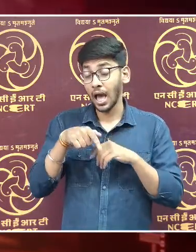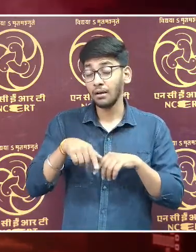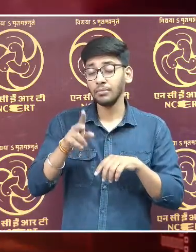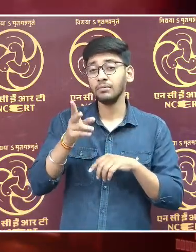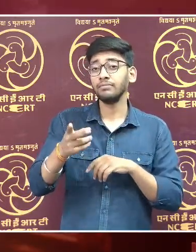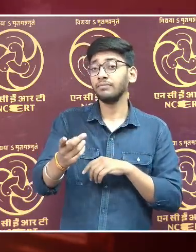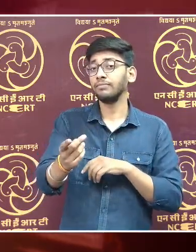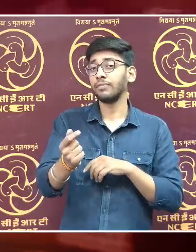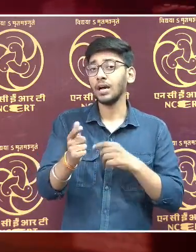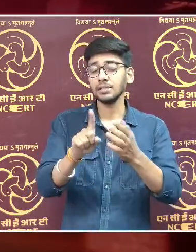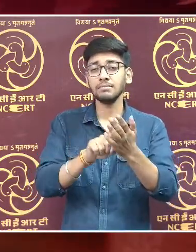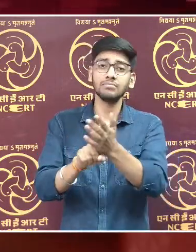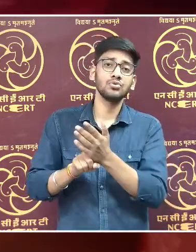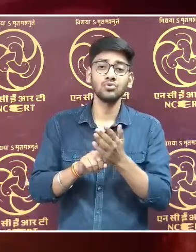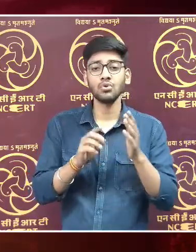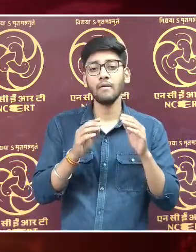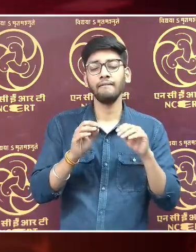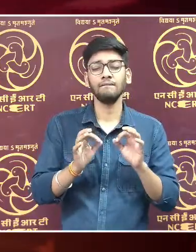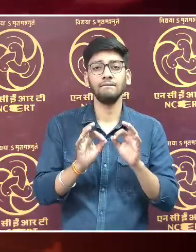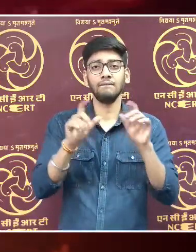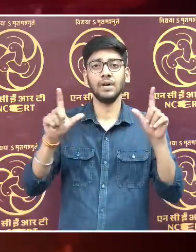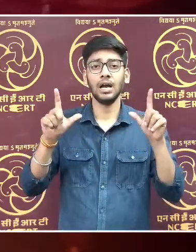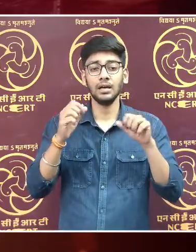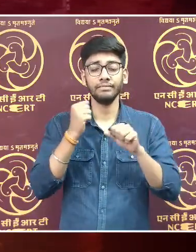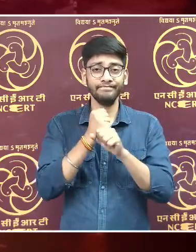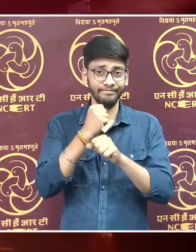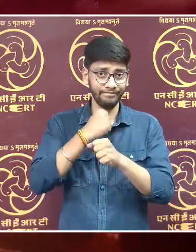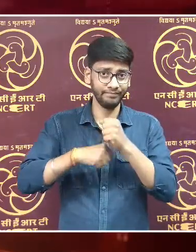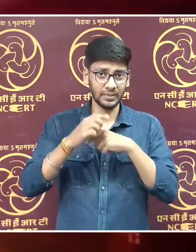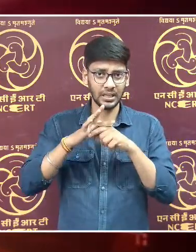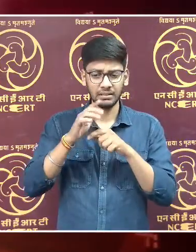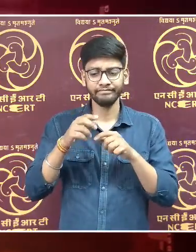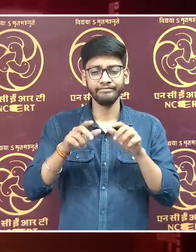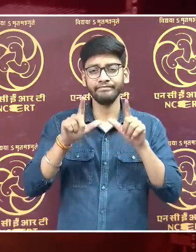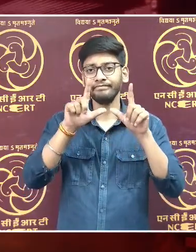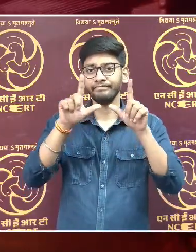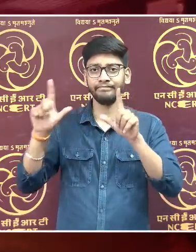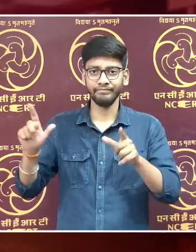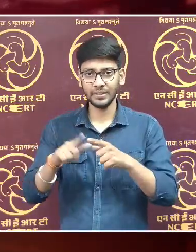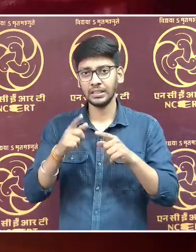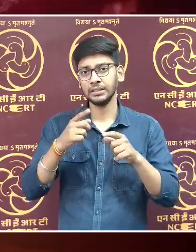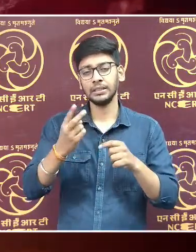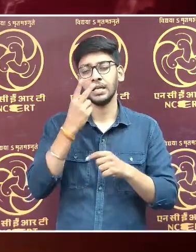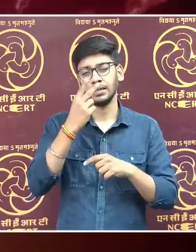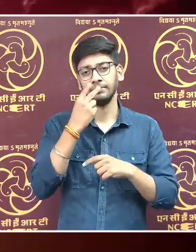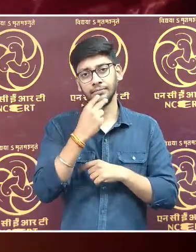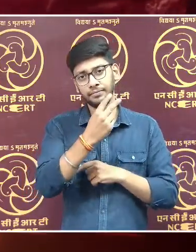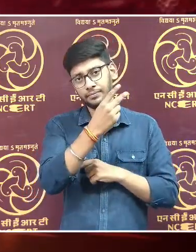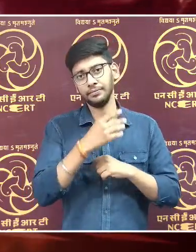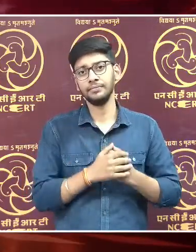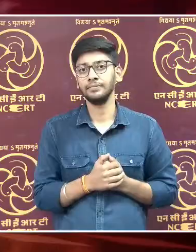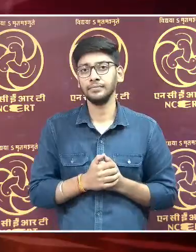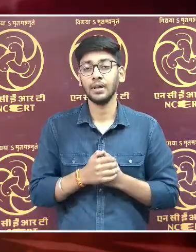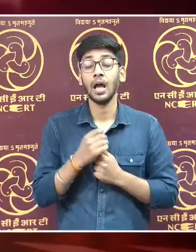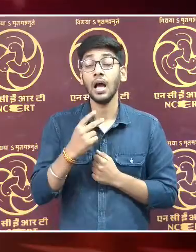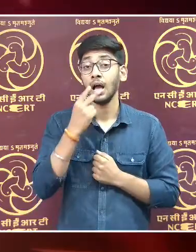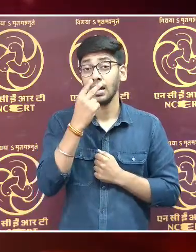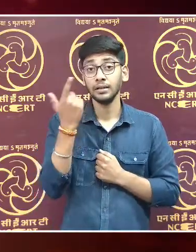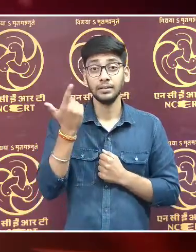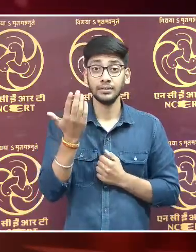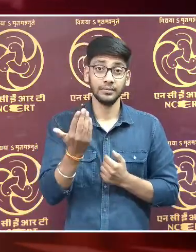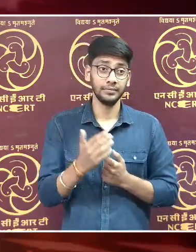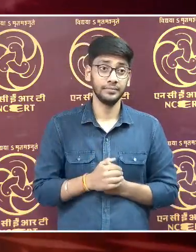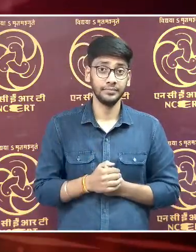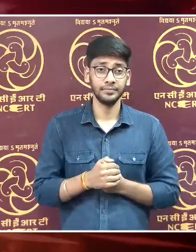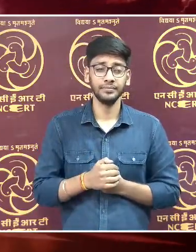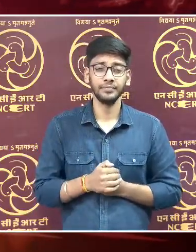also, because you must know from where you can attempt the assessment. So let's go to the website, and as you can see, you just